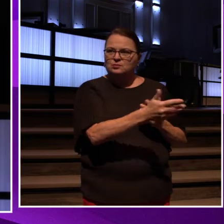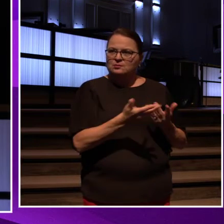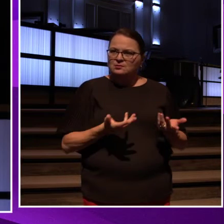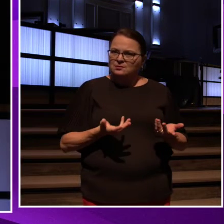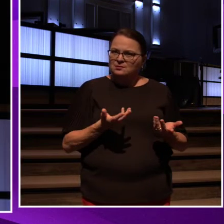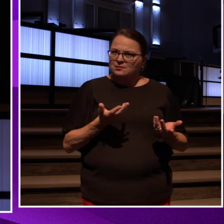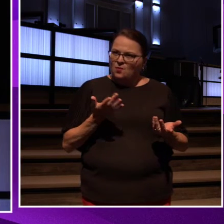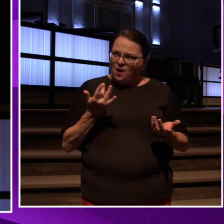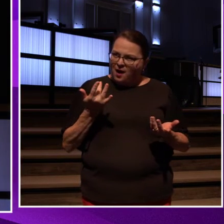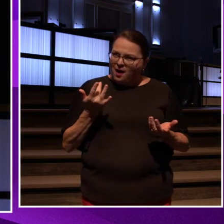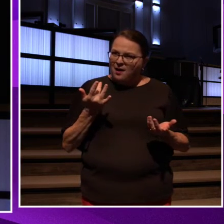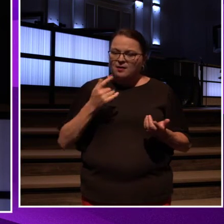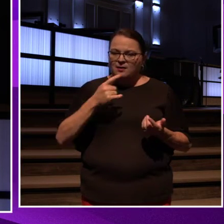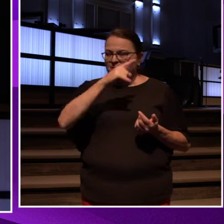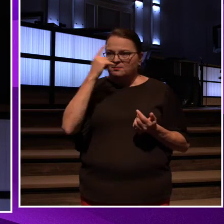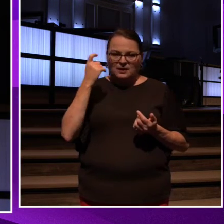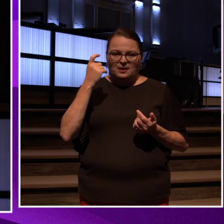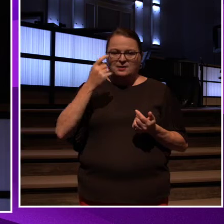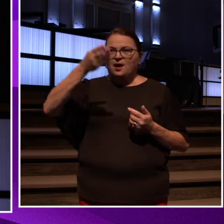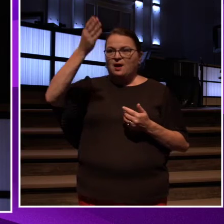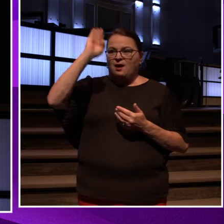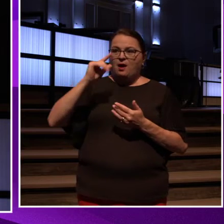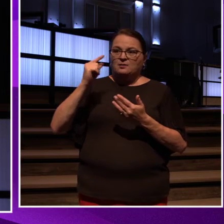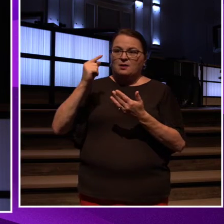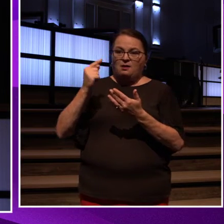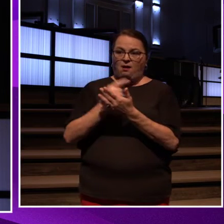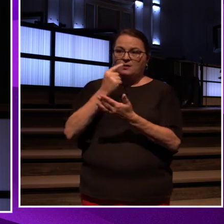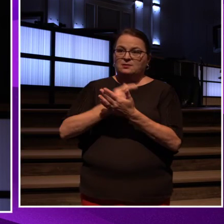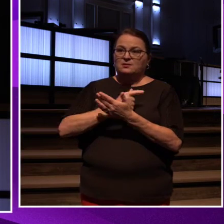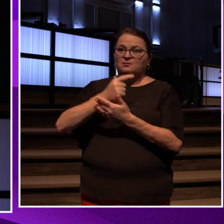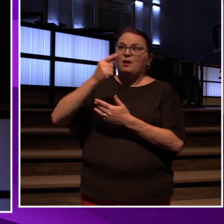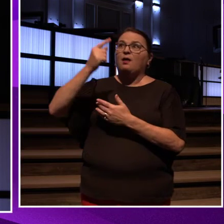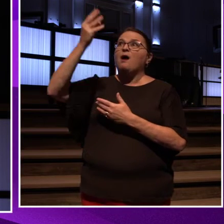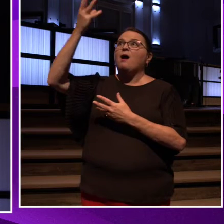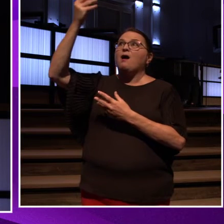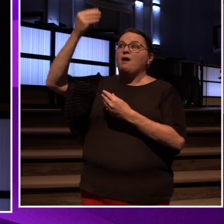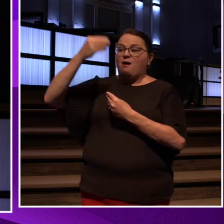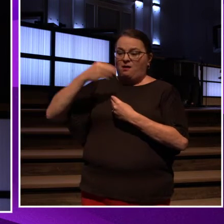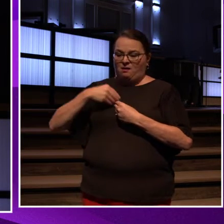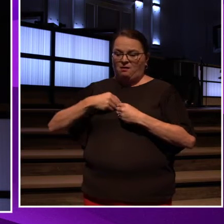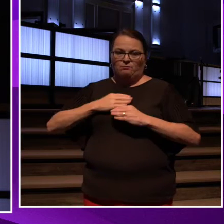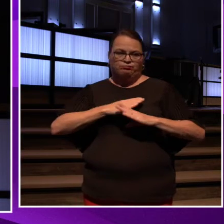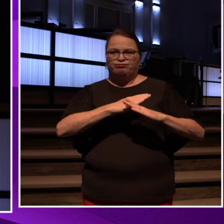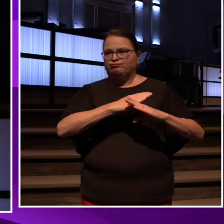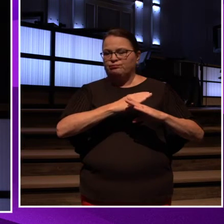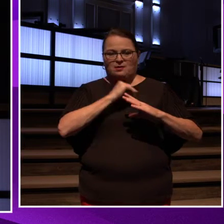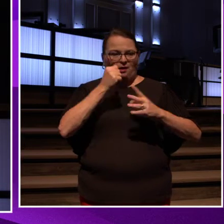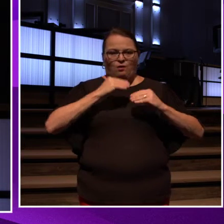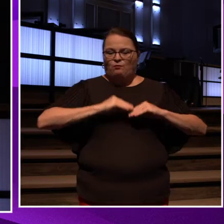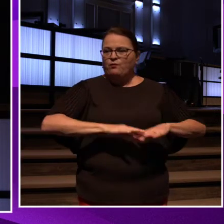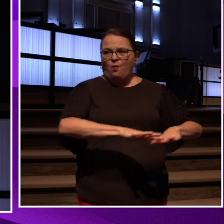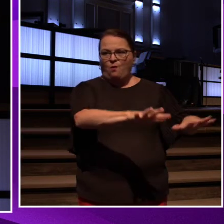don't is because God's gospel is not real to us in our hearts and in our lives, and it's not flowing through